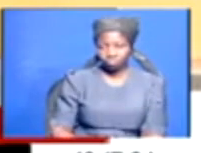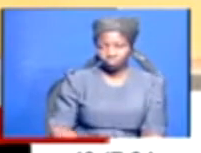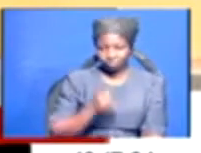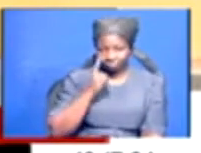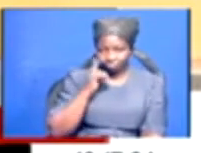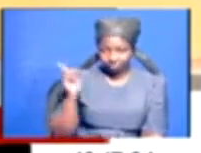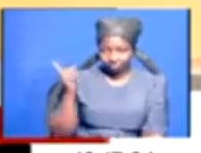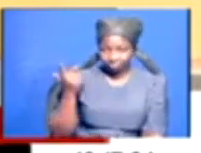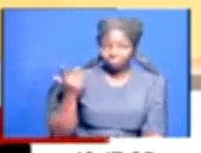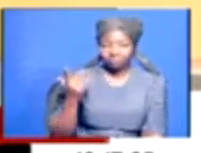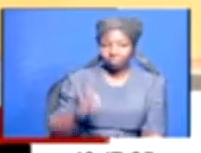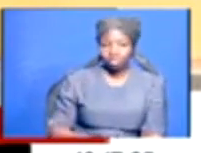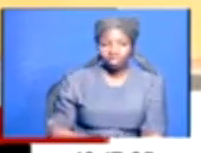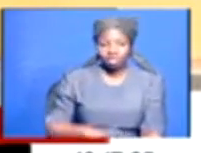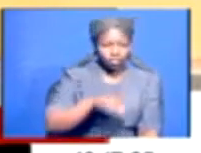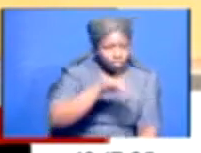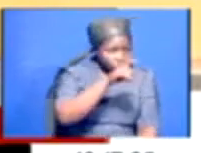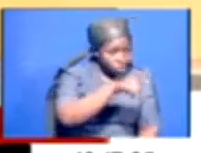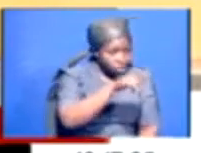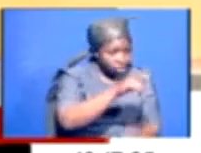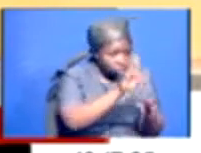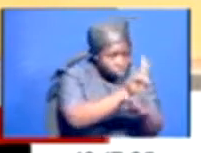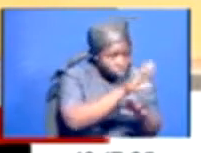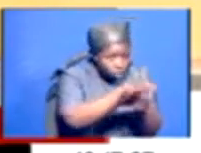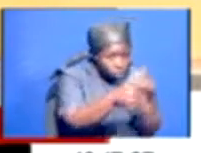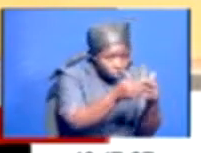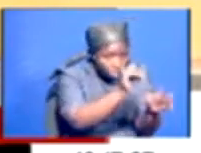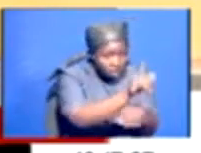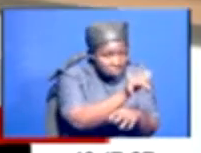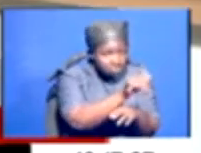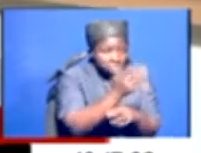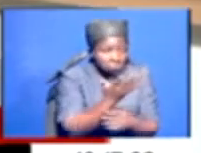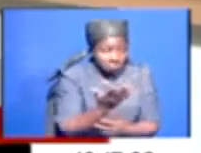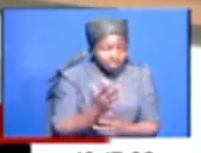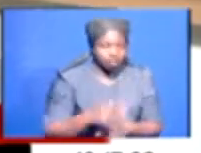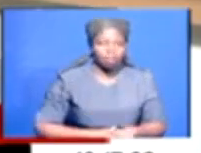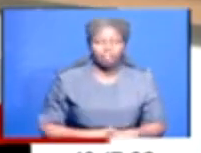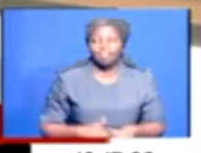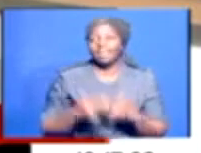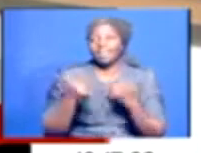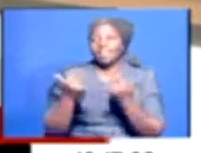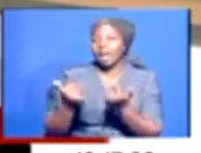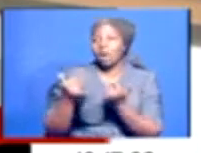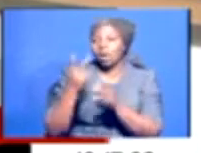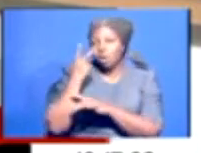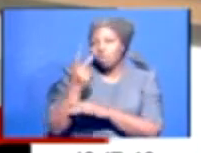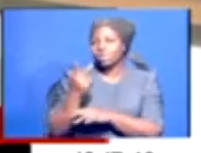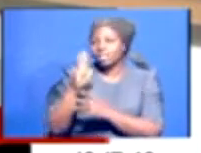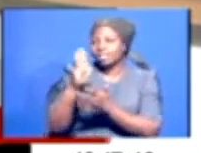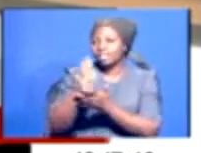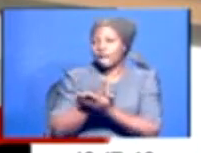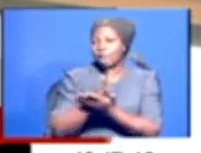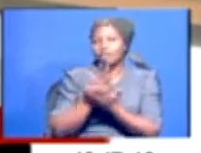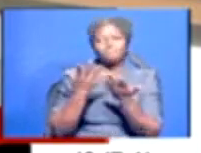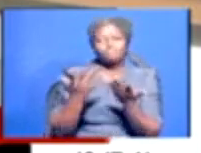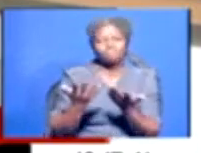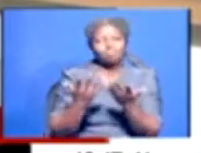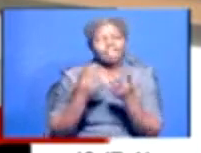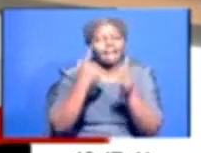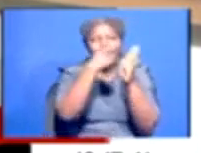Mm-hmm. Yeah. So you have to use all that. Yeah. And now looking at some of the marks that you would like to